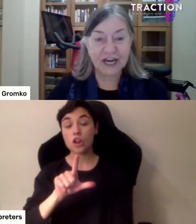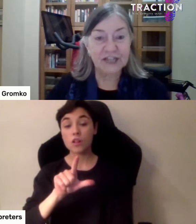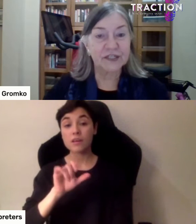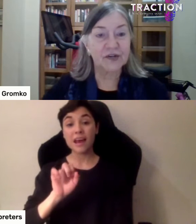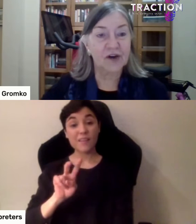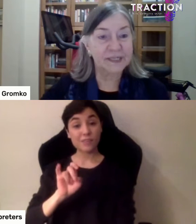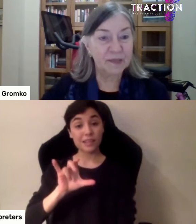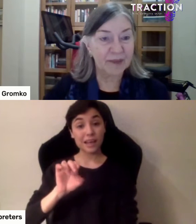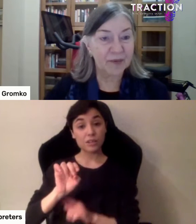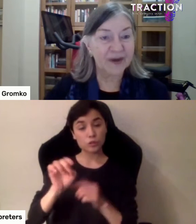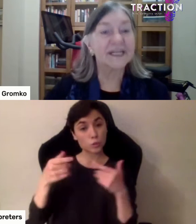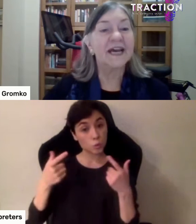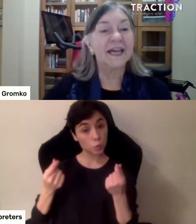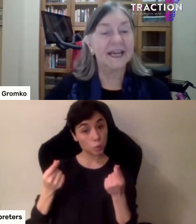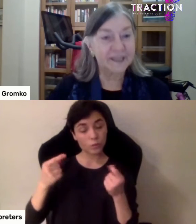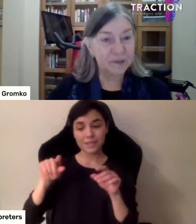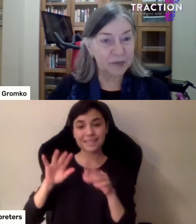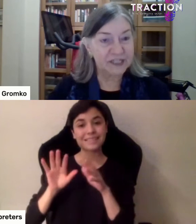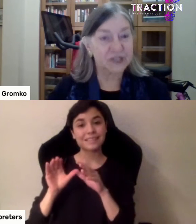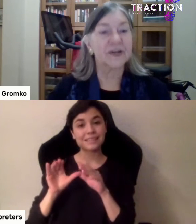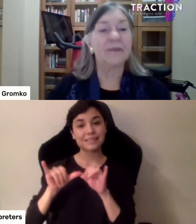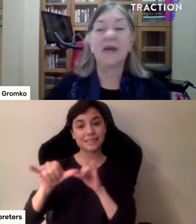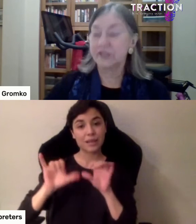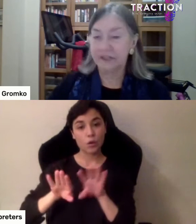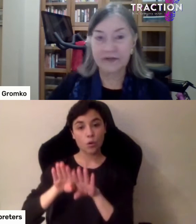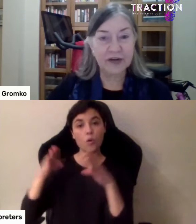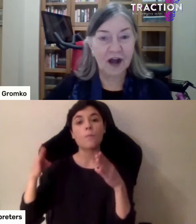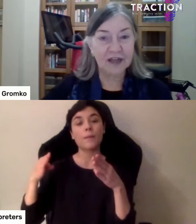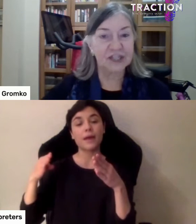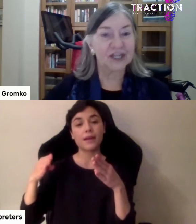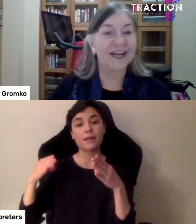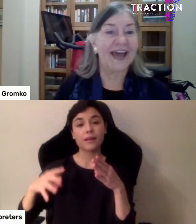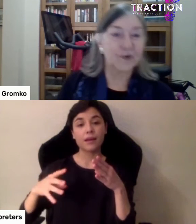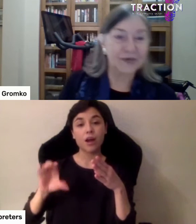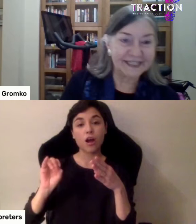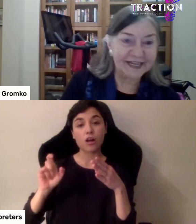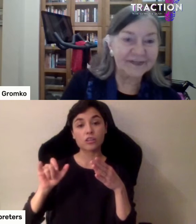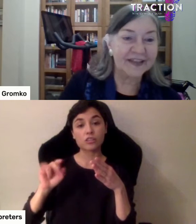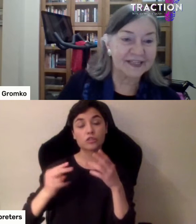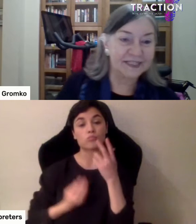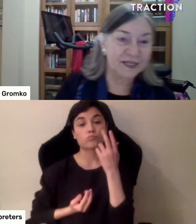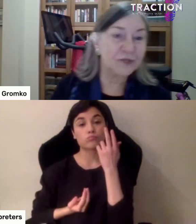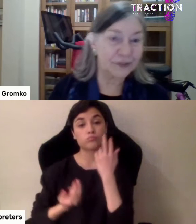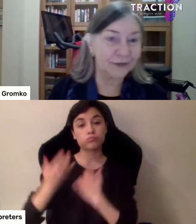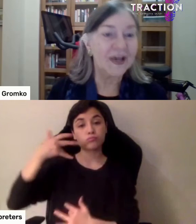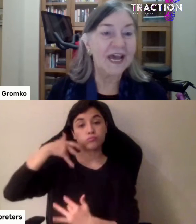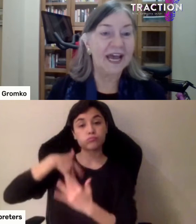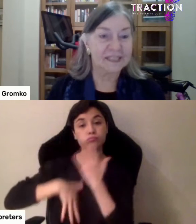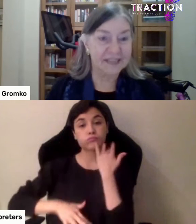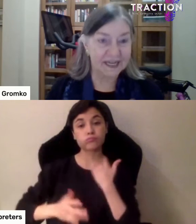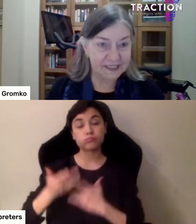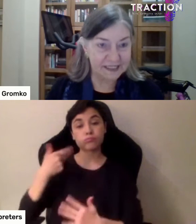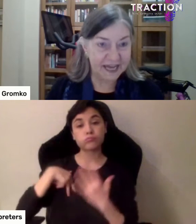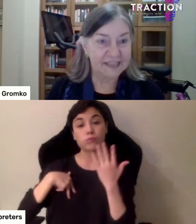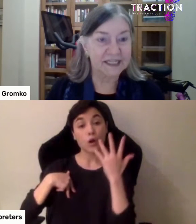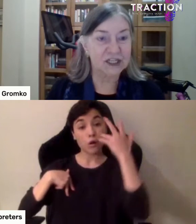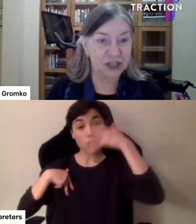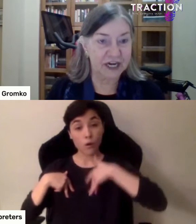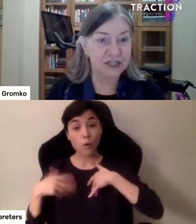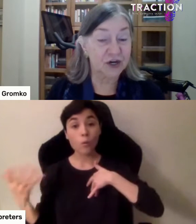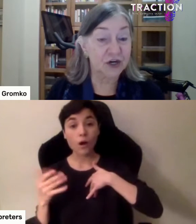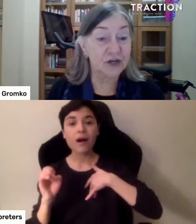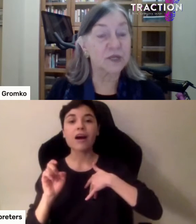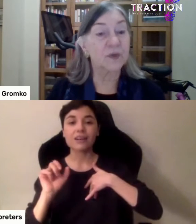gas exchanges across the membranes into the bloodstream, delivering oxygen and receiving then CO2 as this